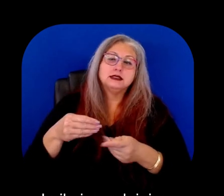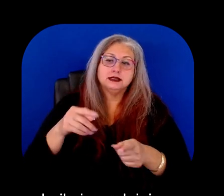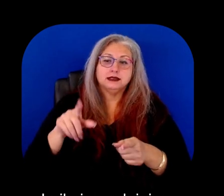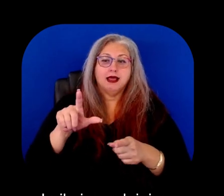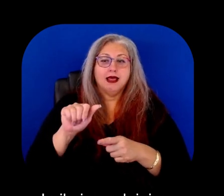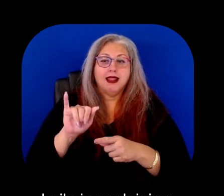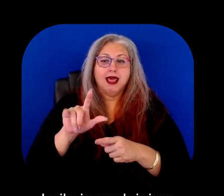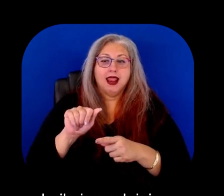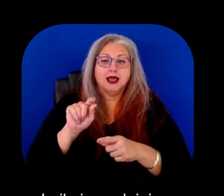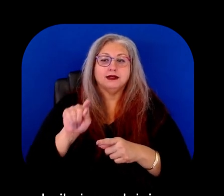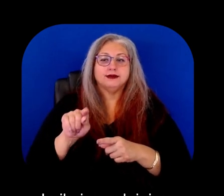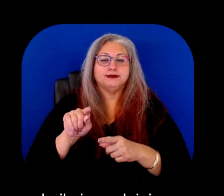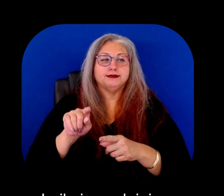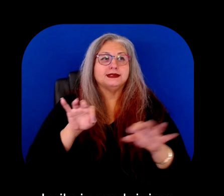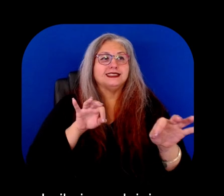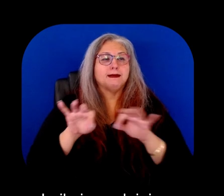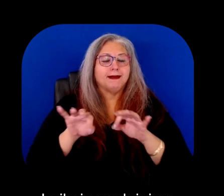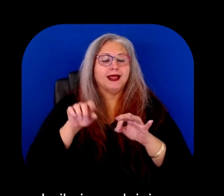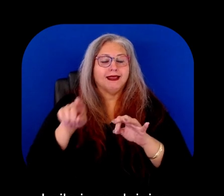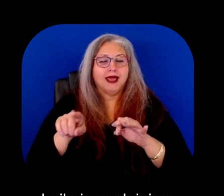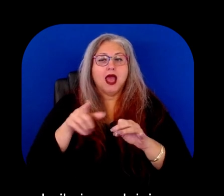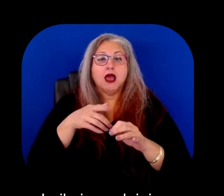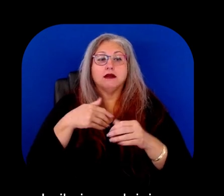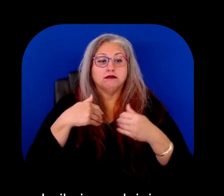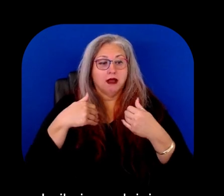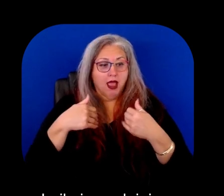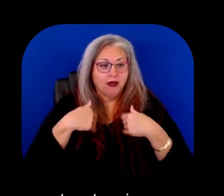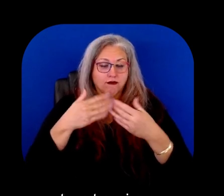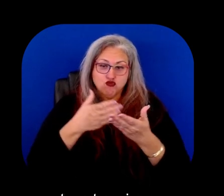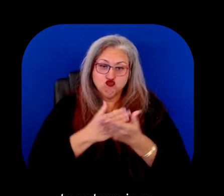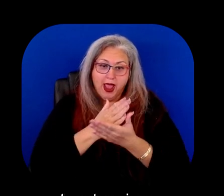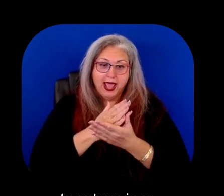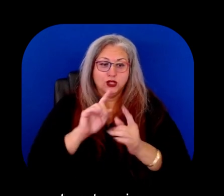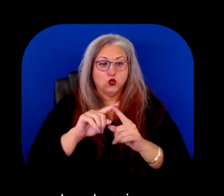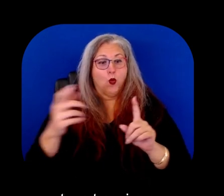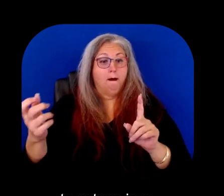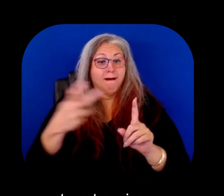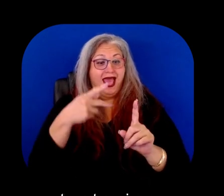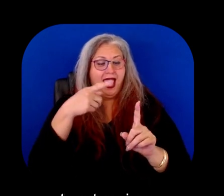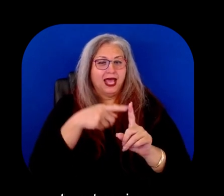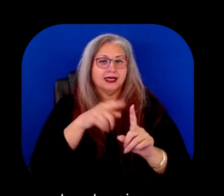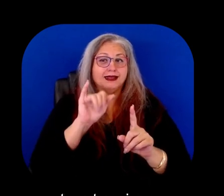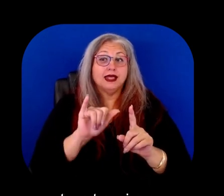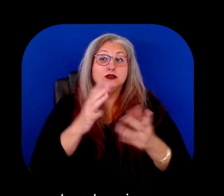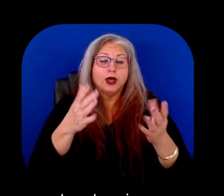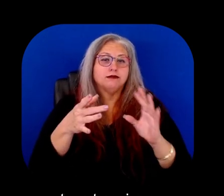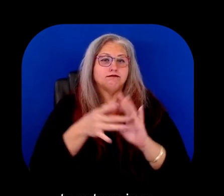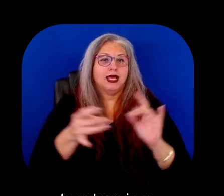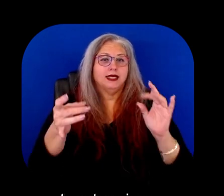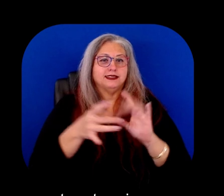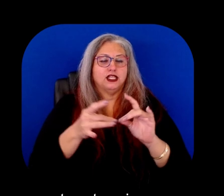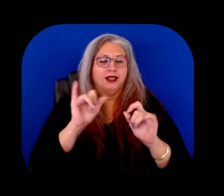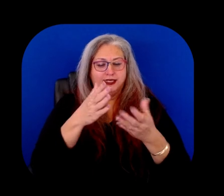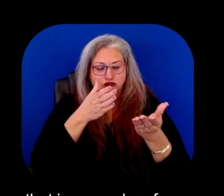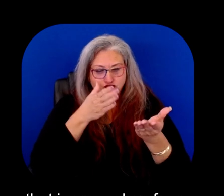Leila is explaining that the right to return is a message, is a